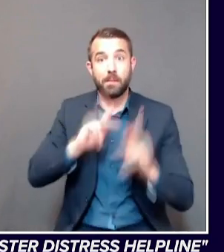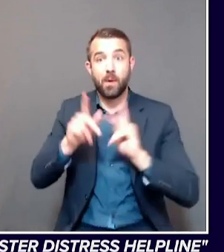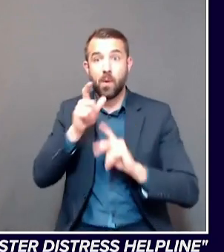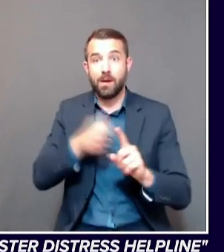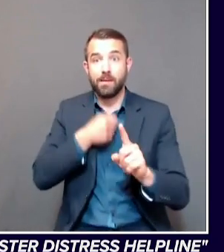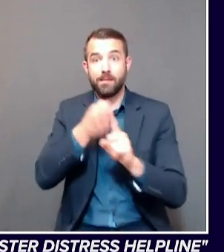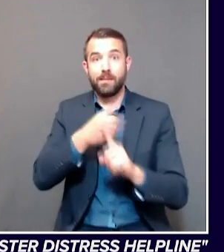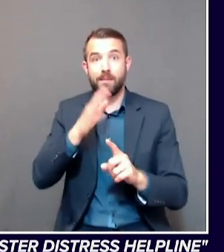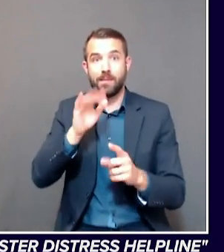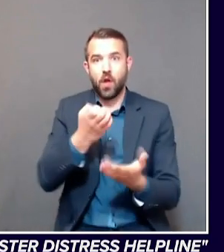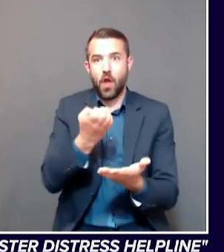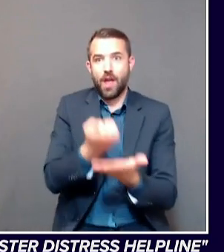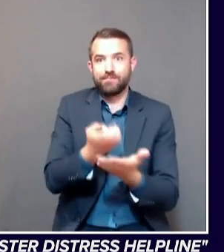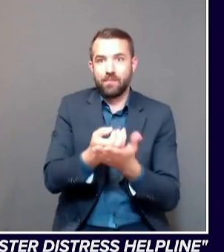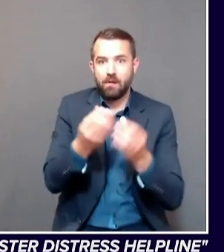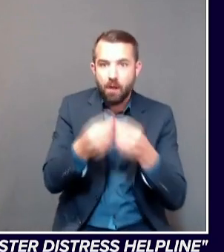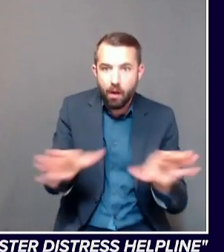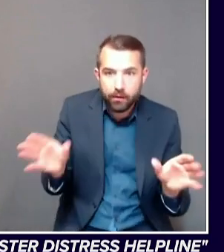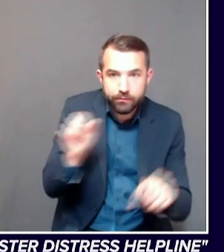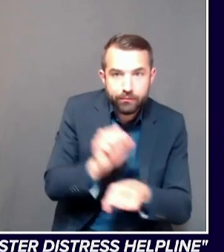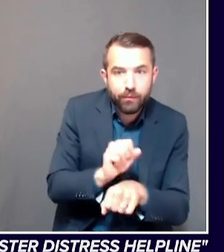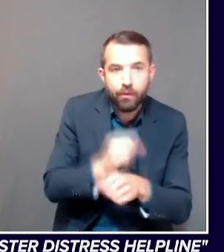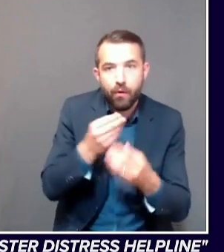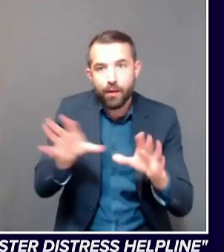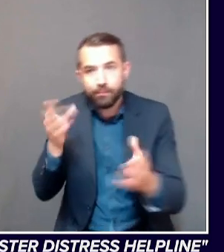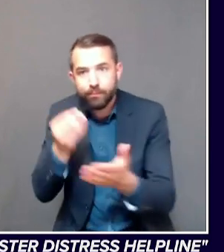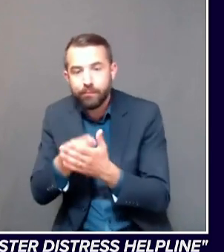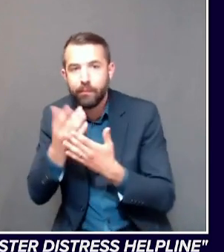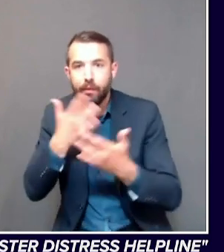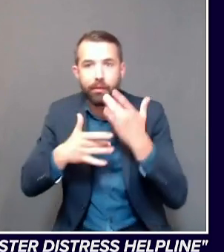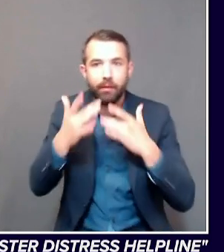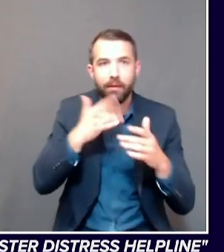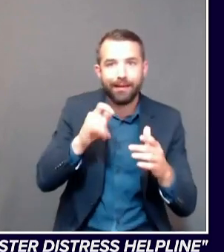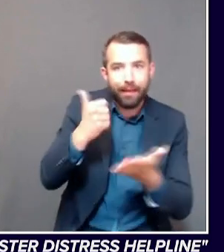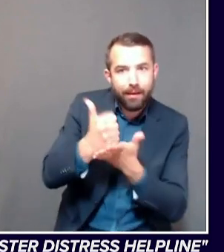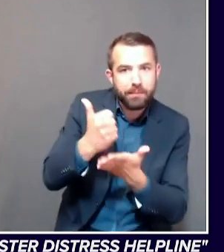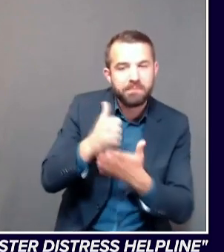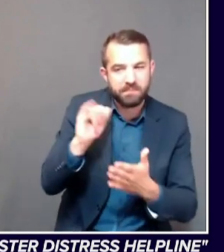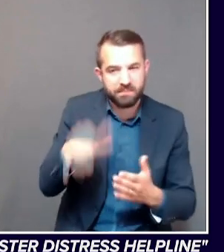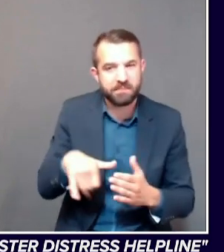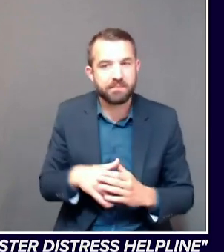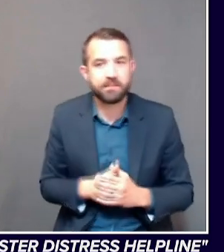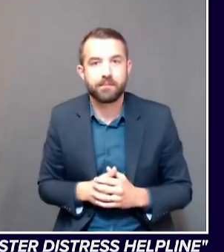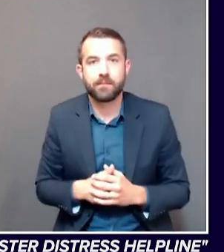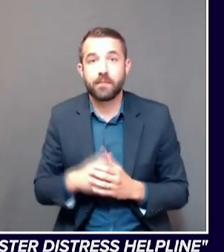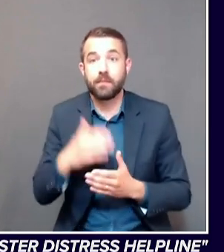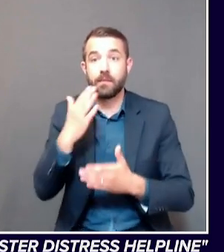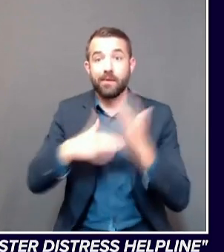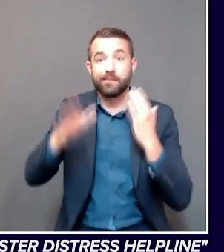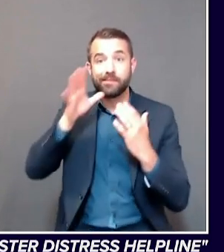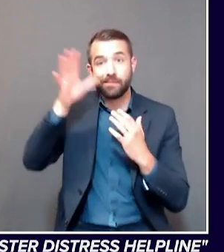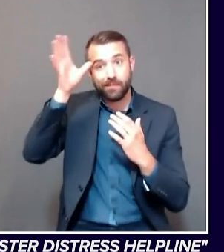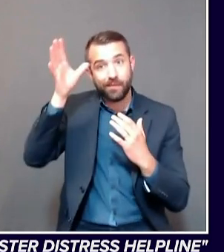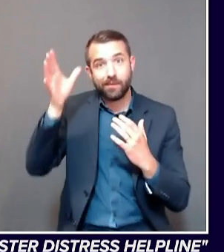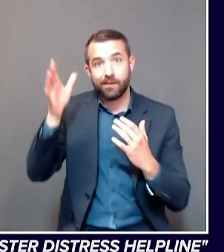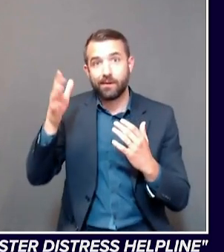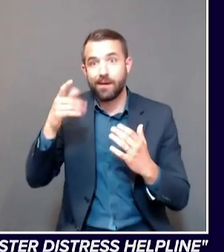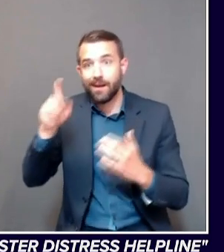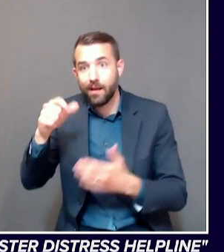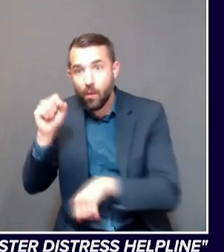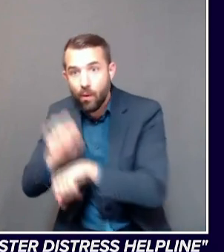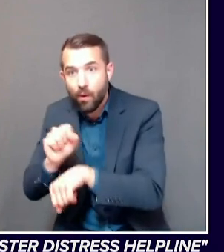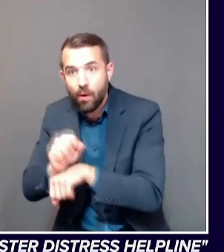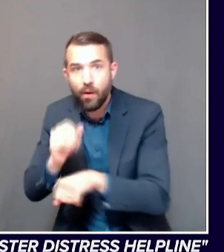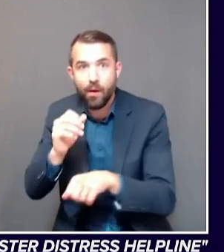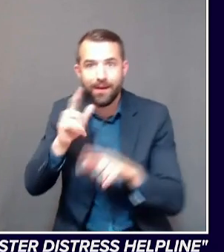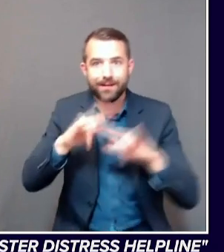We know so many people have struggled with teaching their kids at home or not having childcare or worried about